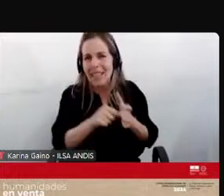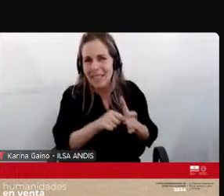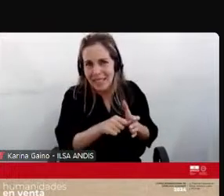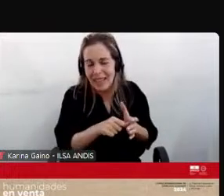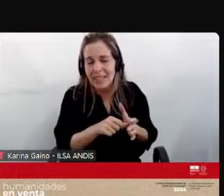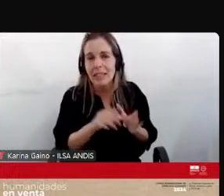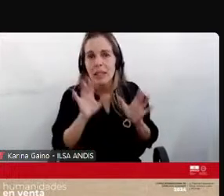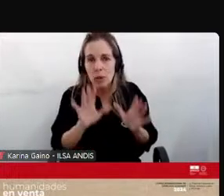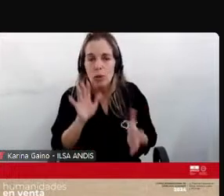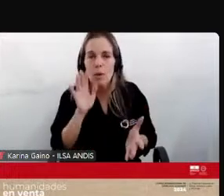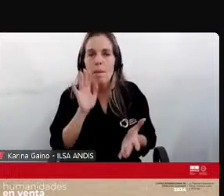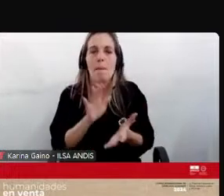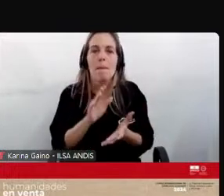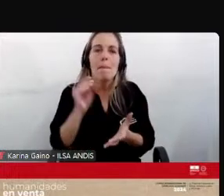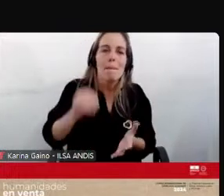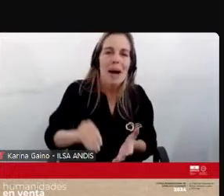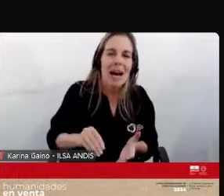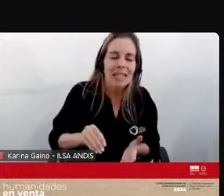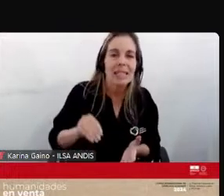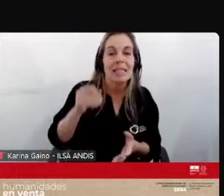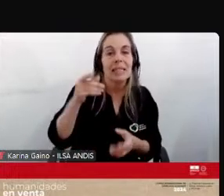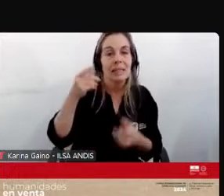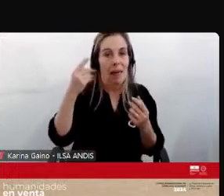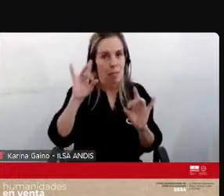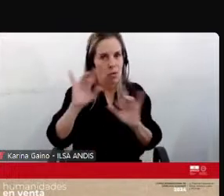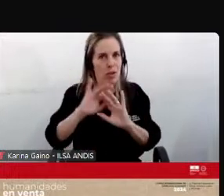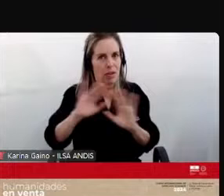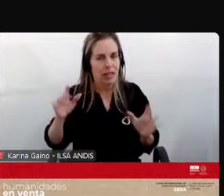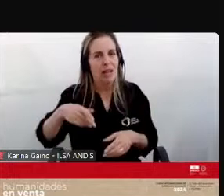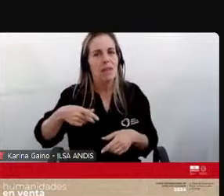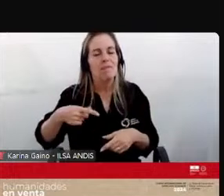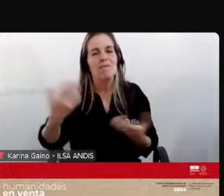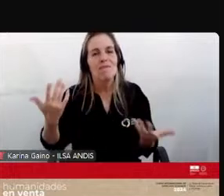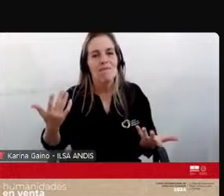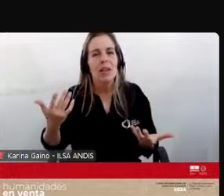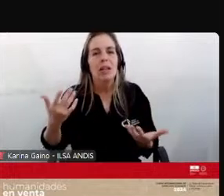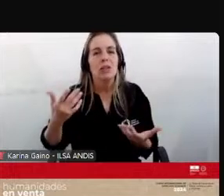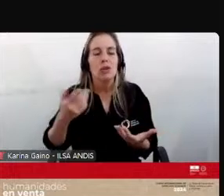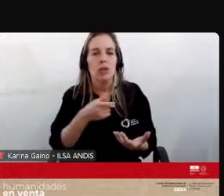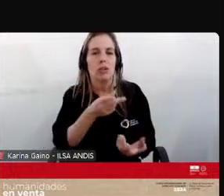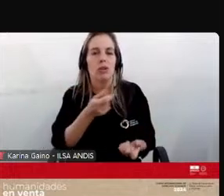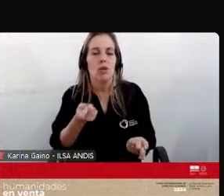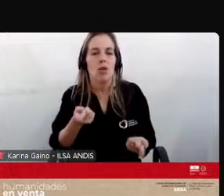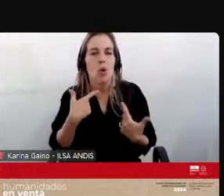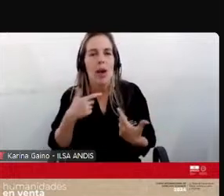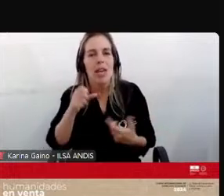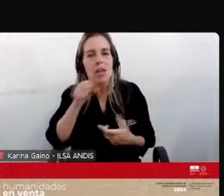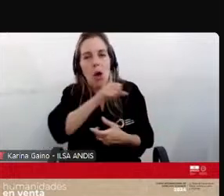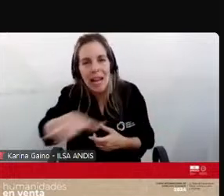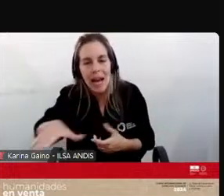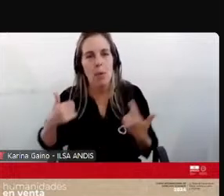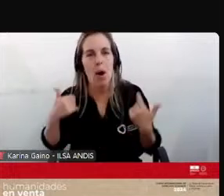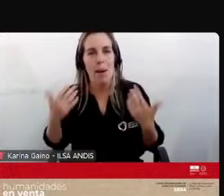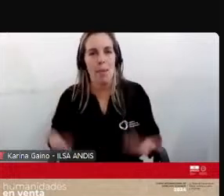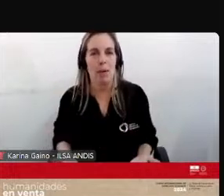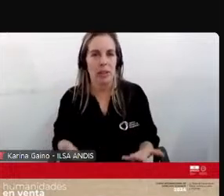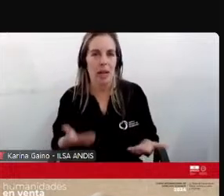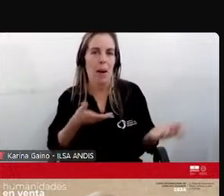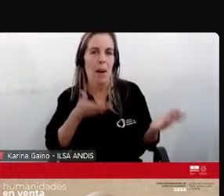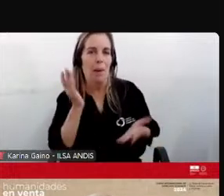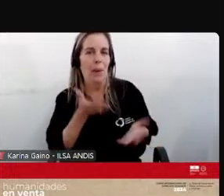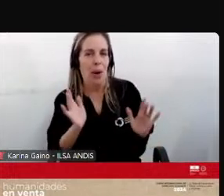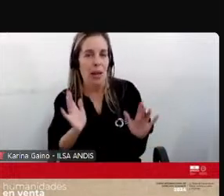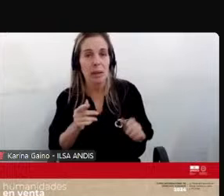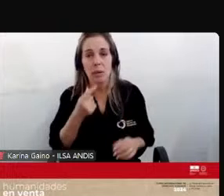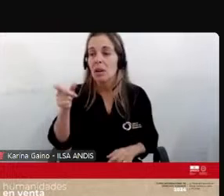their employers who sort of leveraged this high level of violence, look, if you want to try leaving, you can try leaving, but something's going to happen